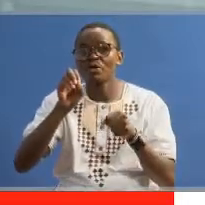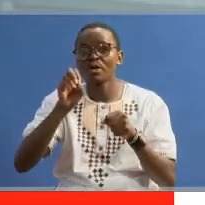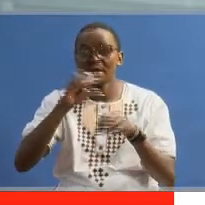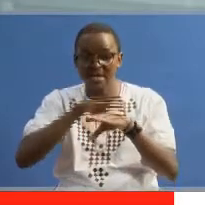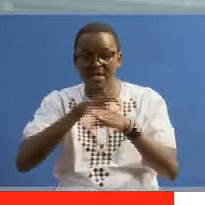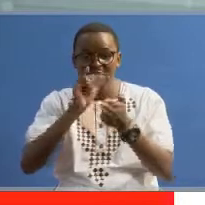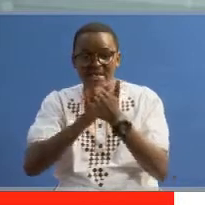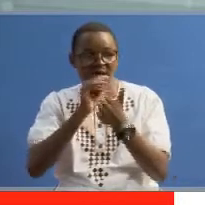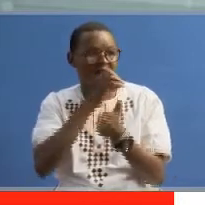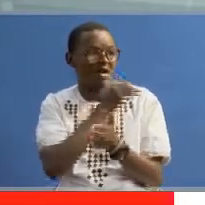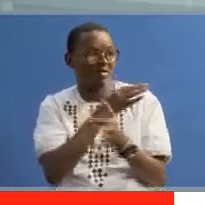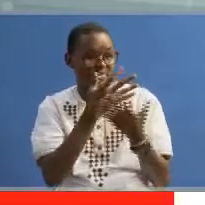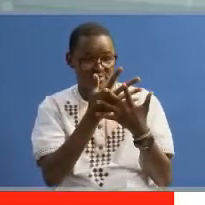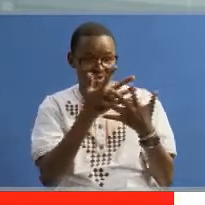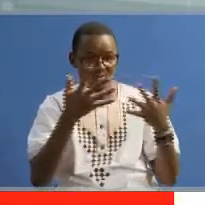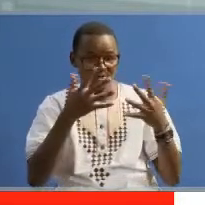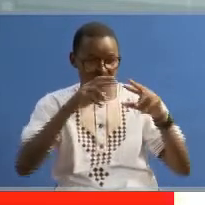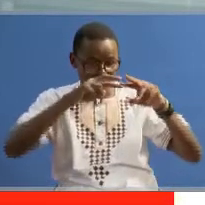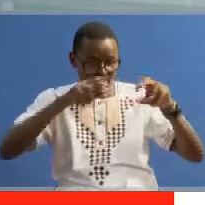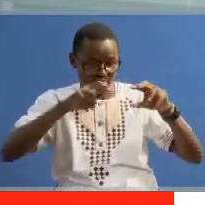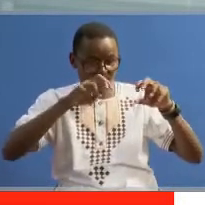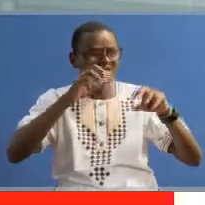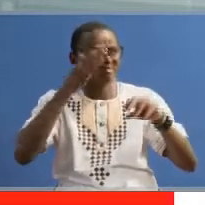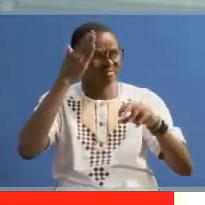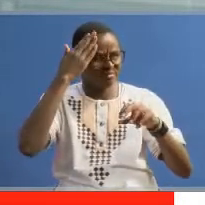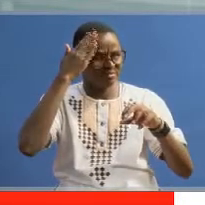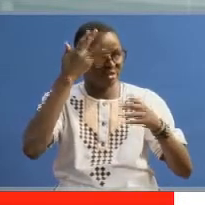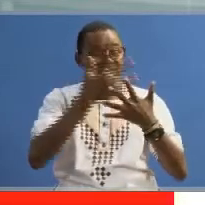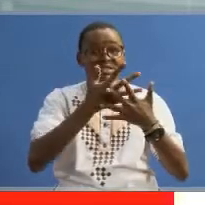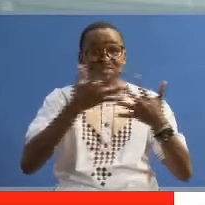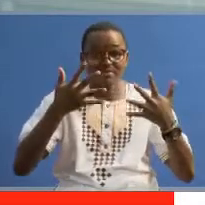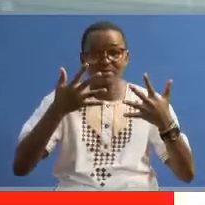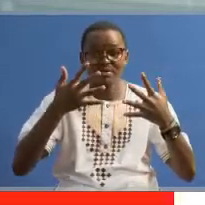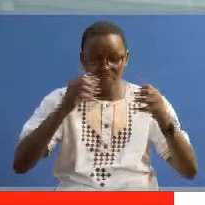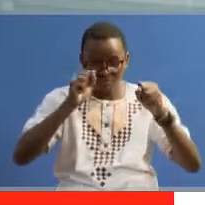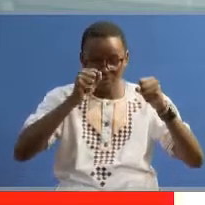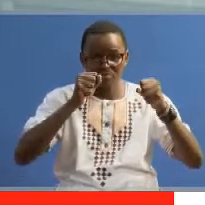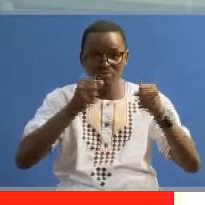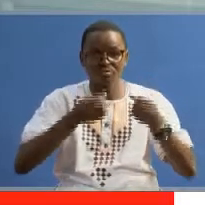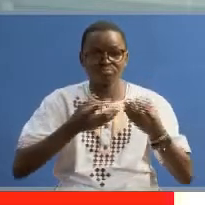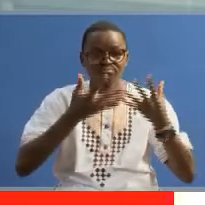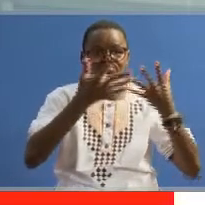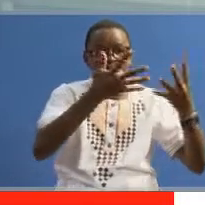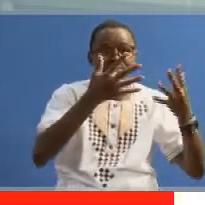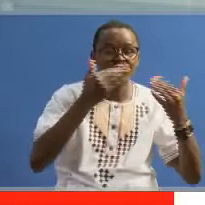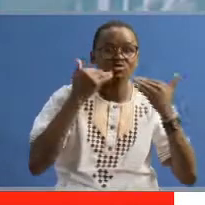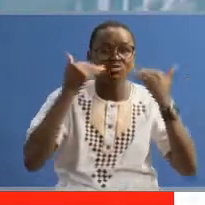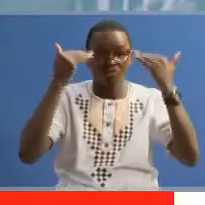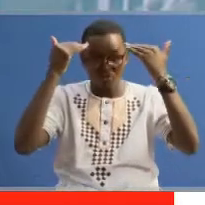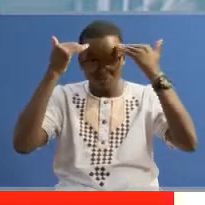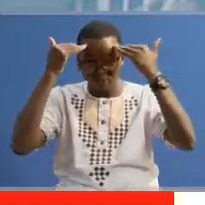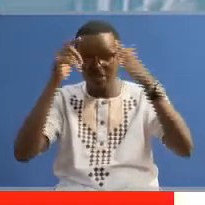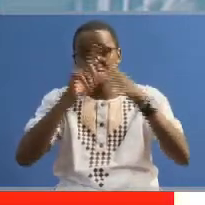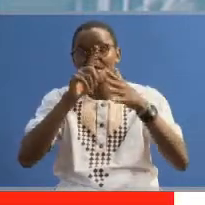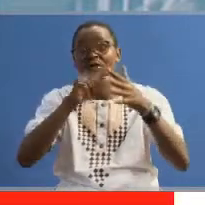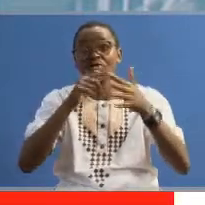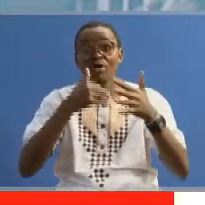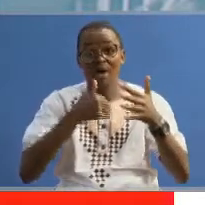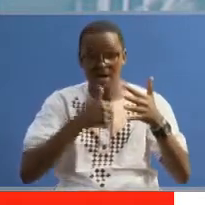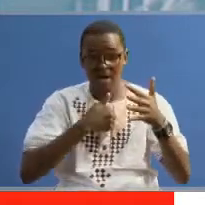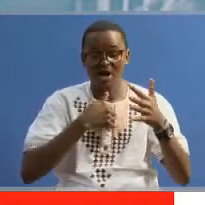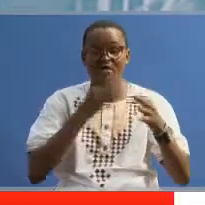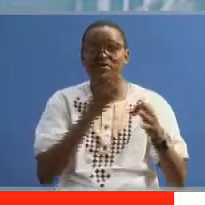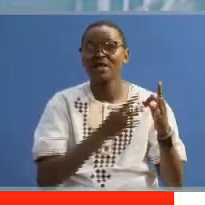complaint. And if it's something that we investigate and find that it's something that you can take to court, then we can take them to court, and then we can have